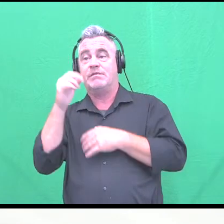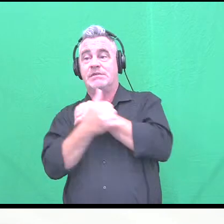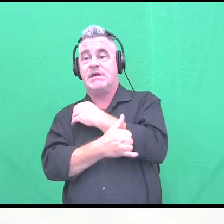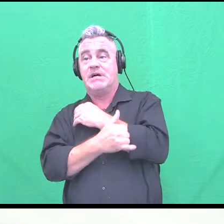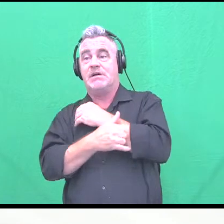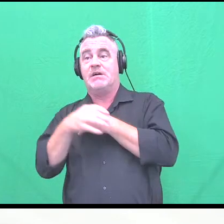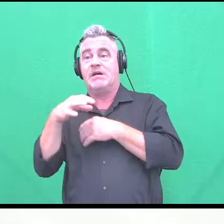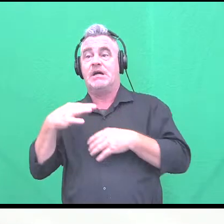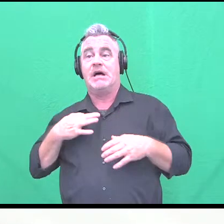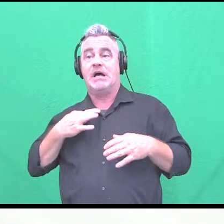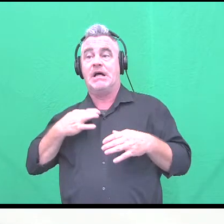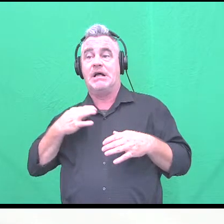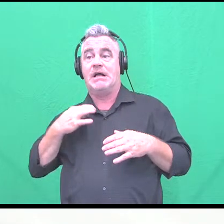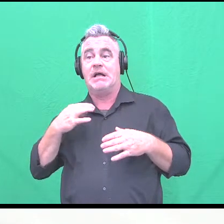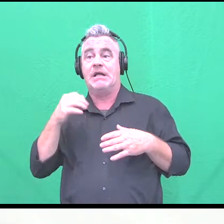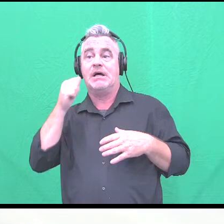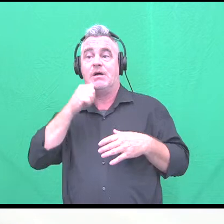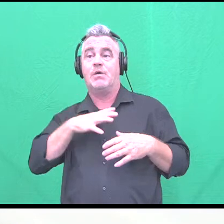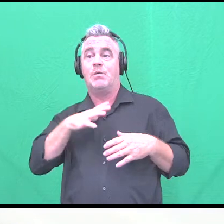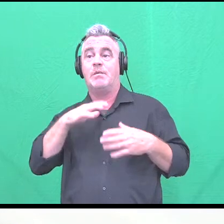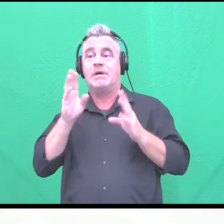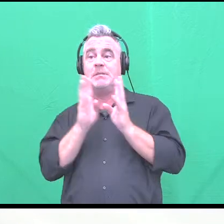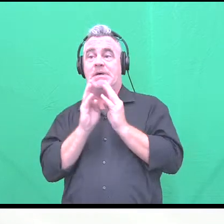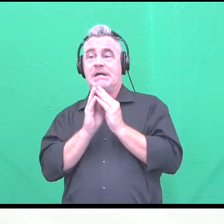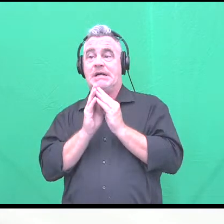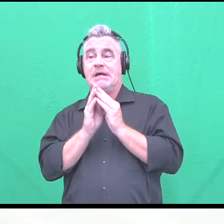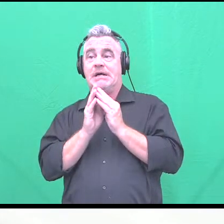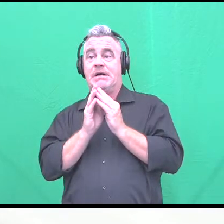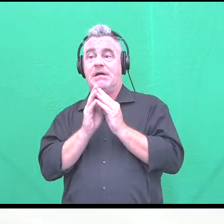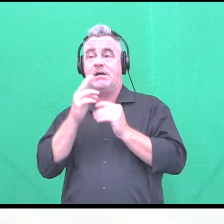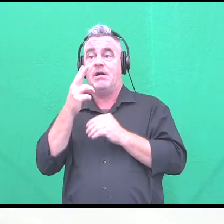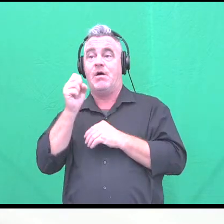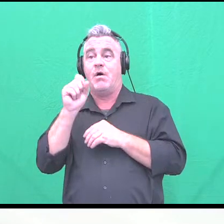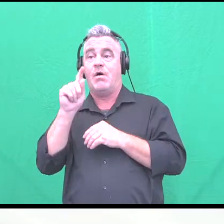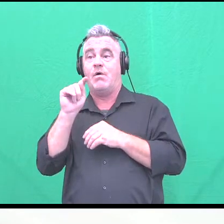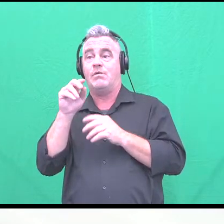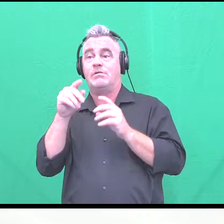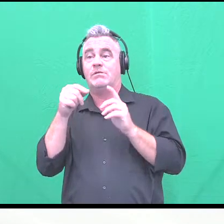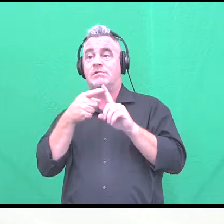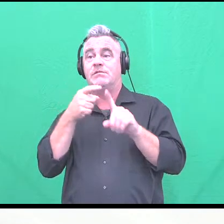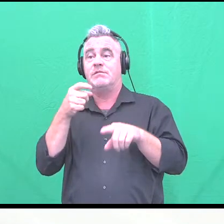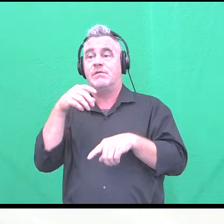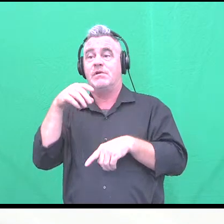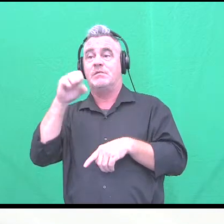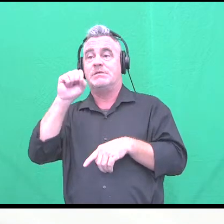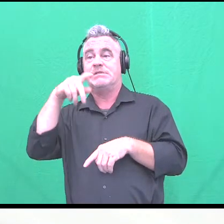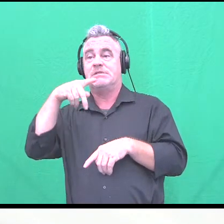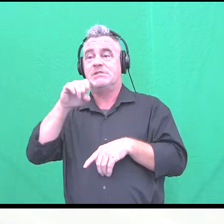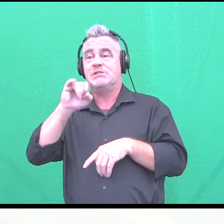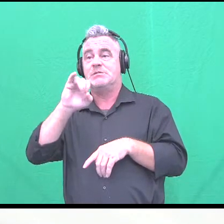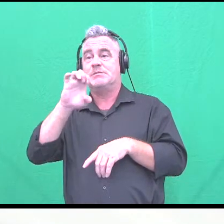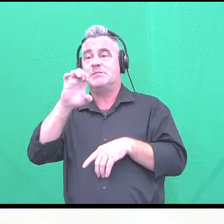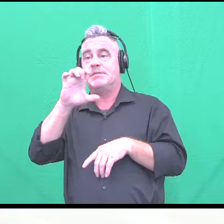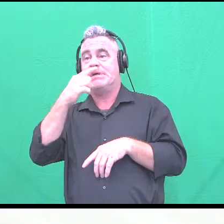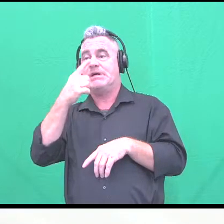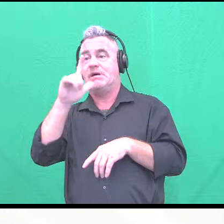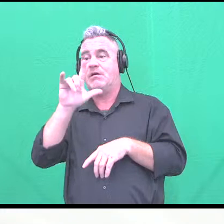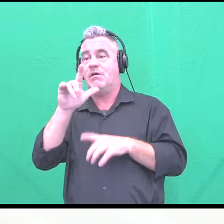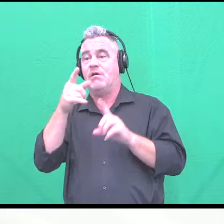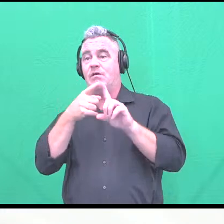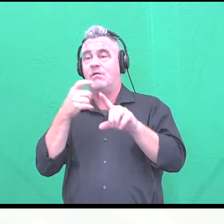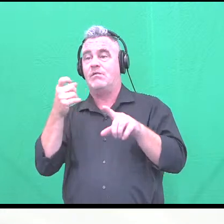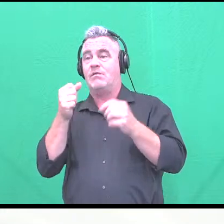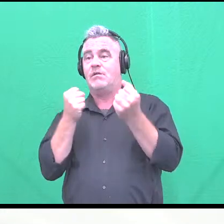elected women's leadership meeting. It was hosted by Supervisor Karen Spiegel. She's a trustee from the board for